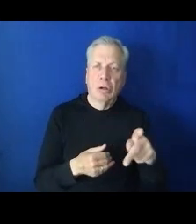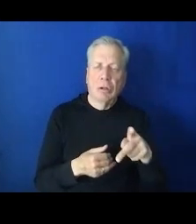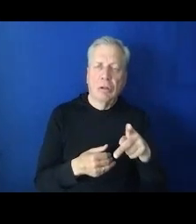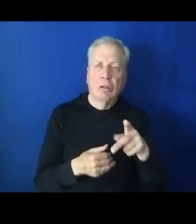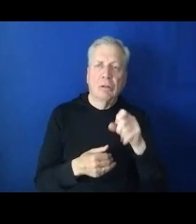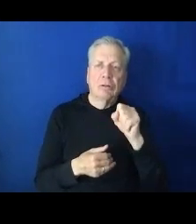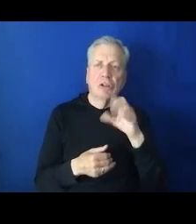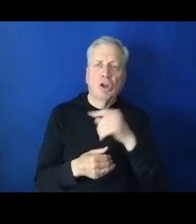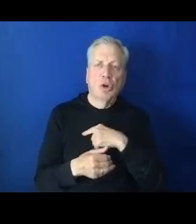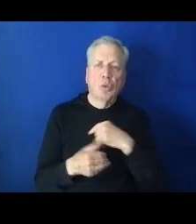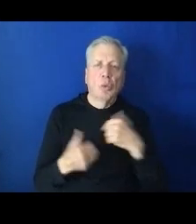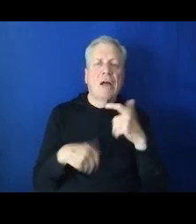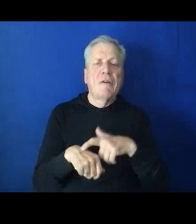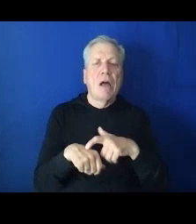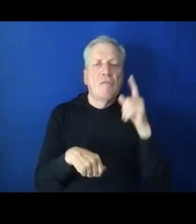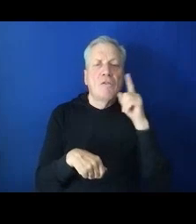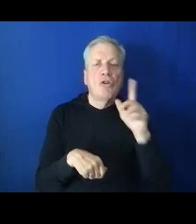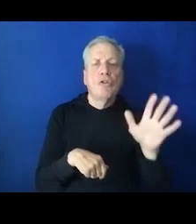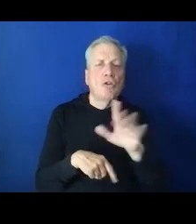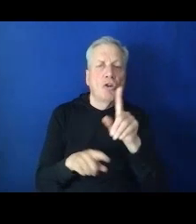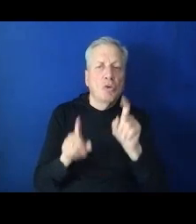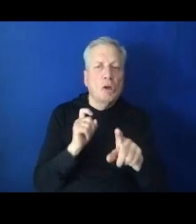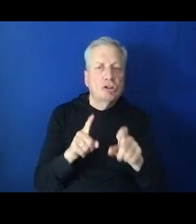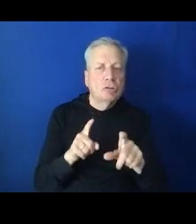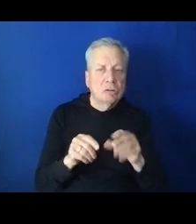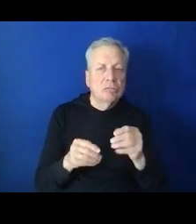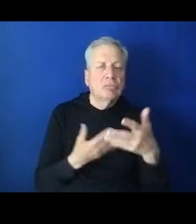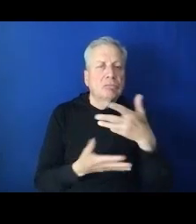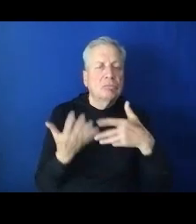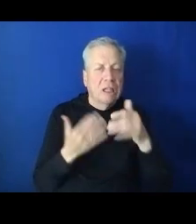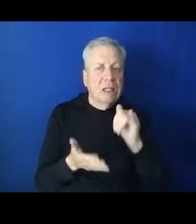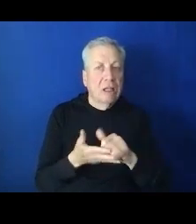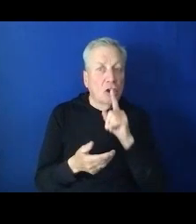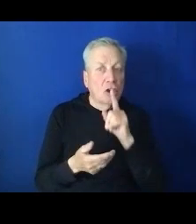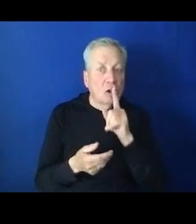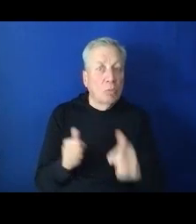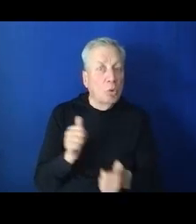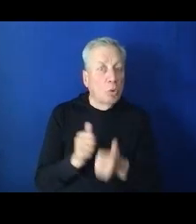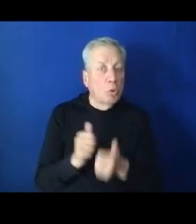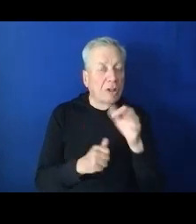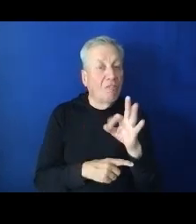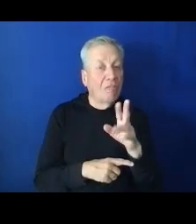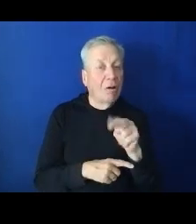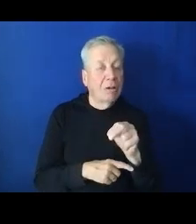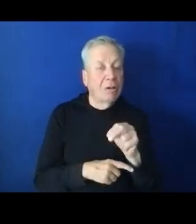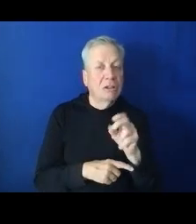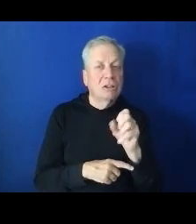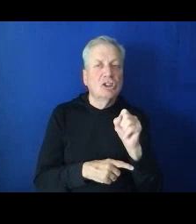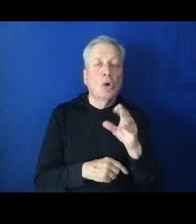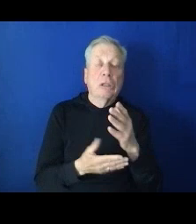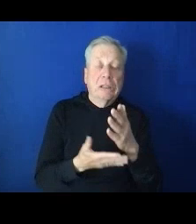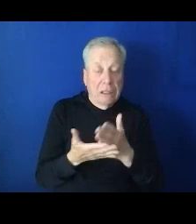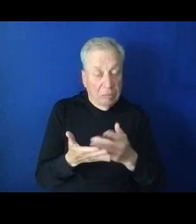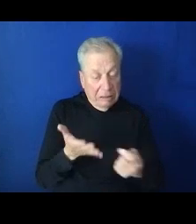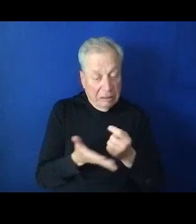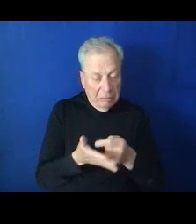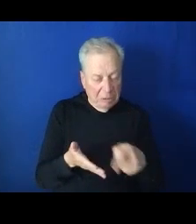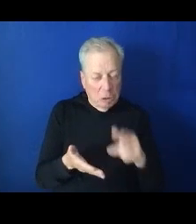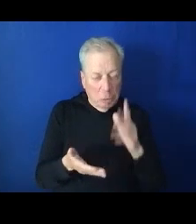have lots of time for questions and interaction, because that's the most fun. At some point in here, there'll be a slide